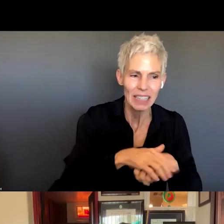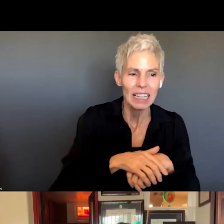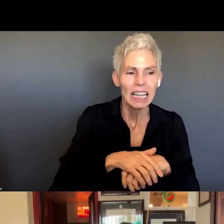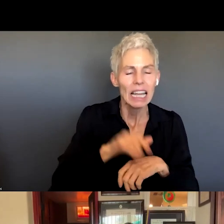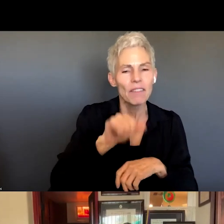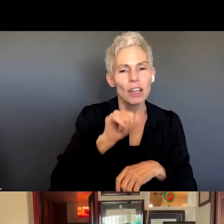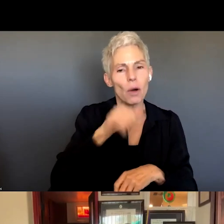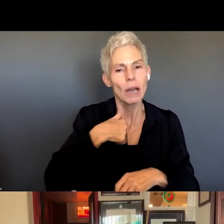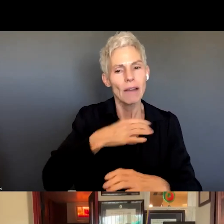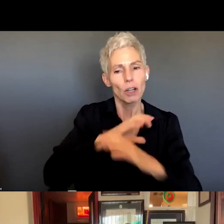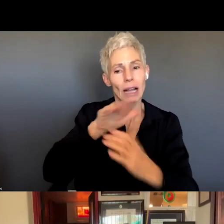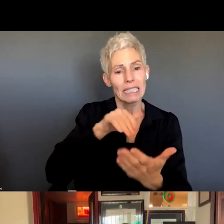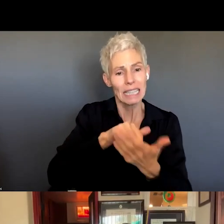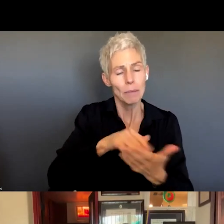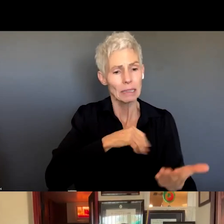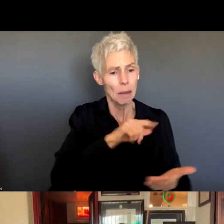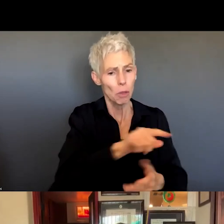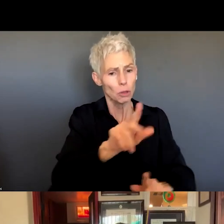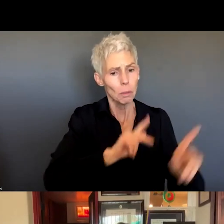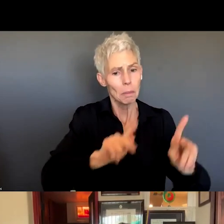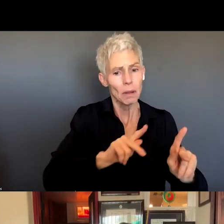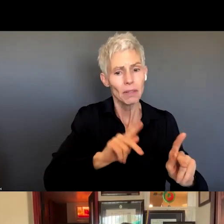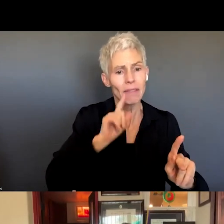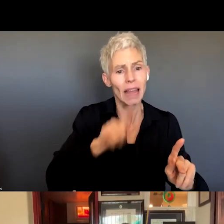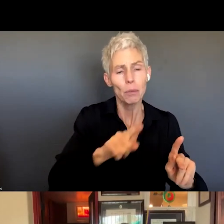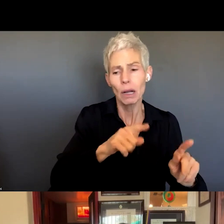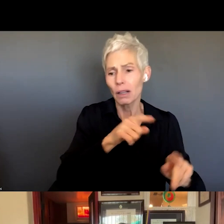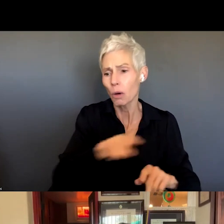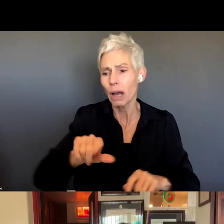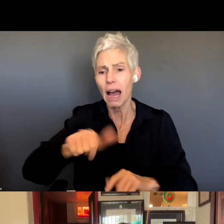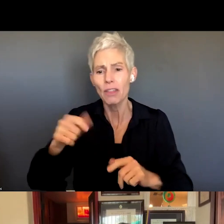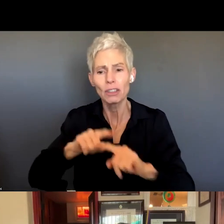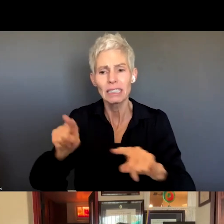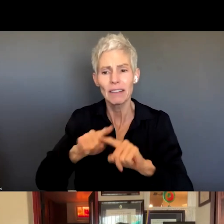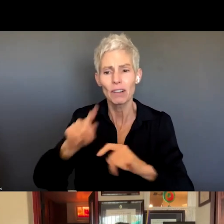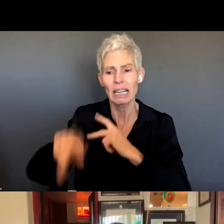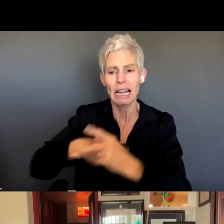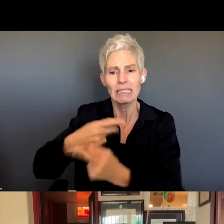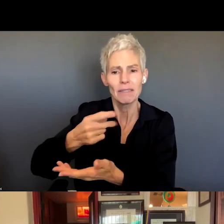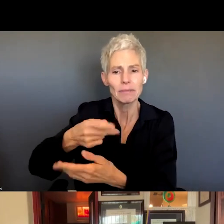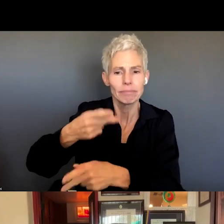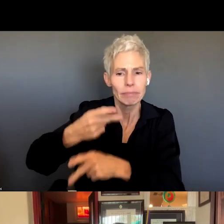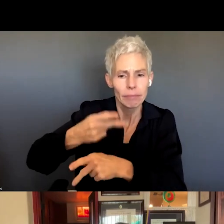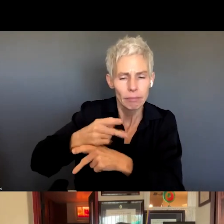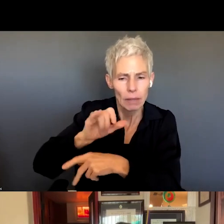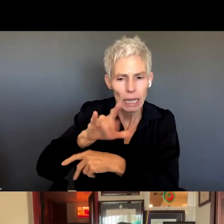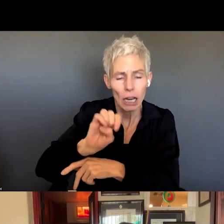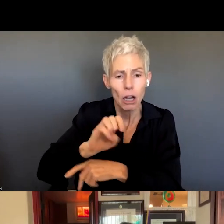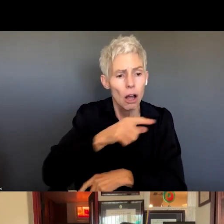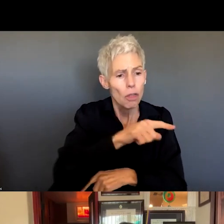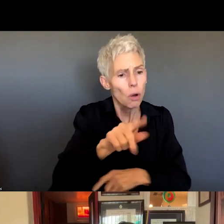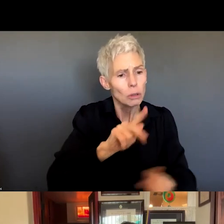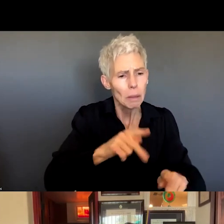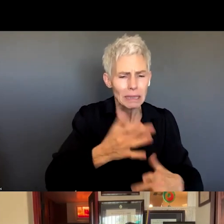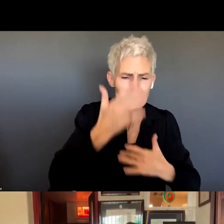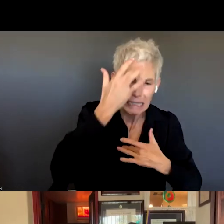going to default to these other levels of care. So what you've done is you've taken then your highest need people, your people who are the sickest,